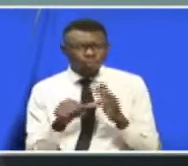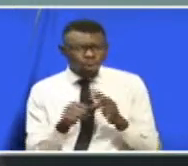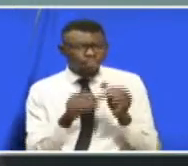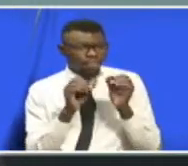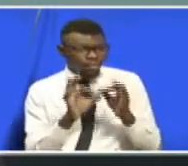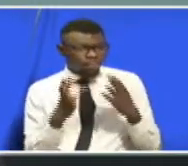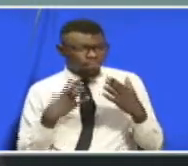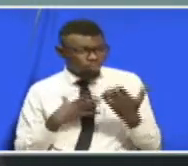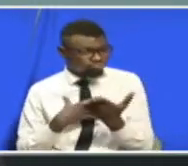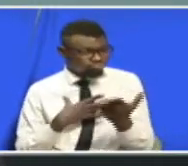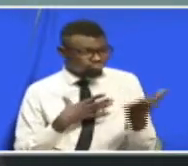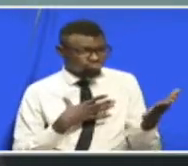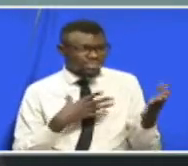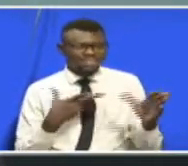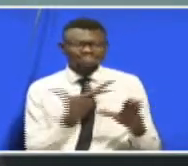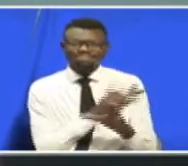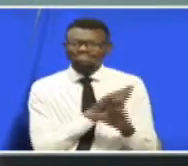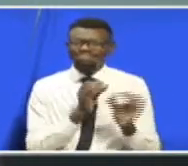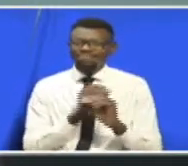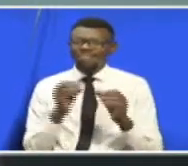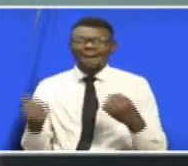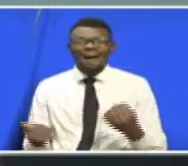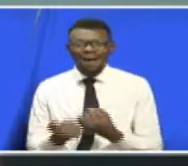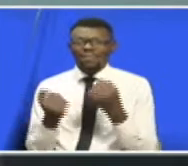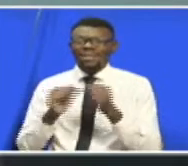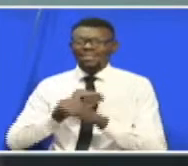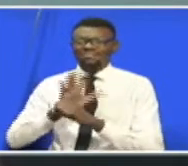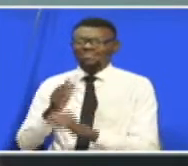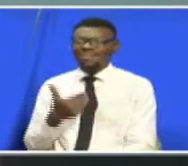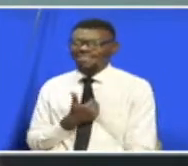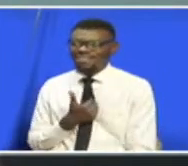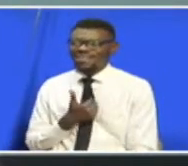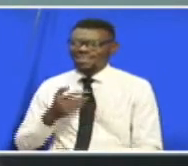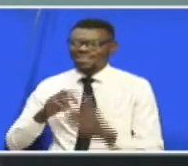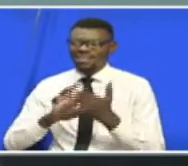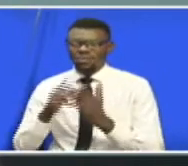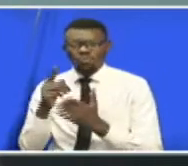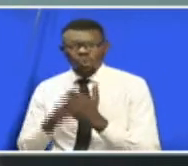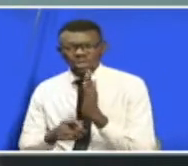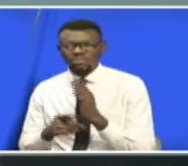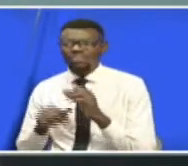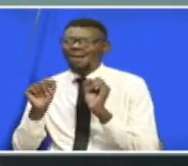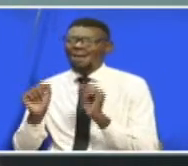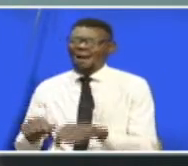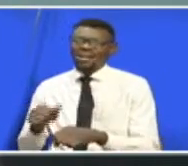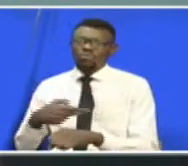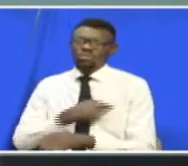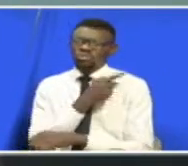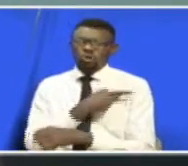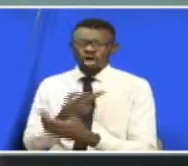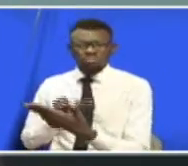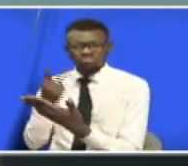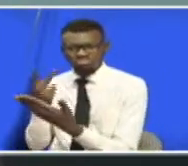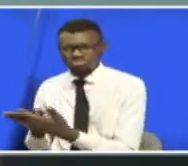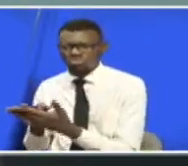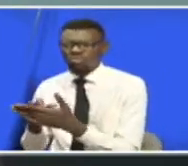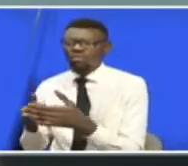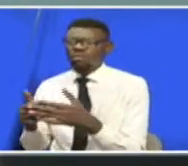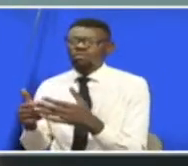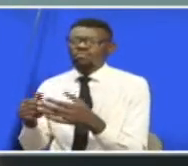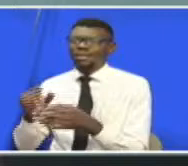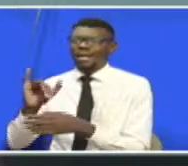been vaccinated. If they get infected, these individuals are likely to end up in our hospitals. They are likely to end up in